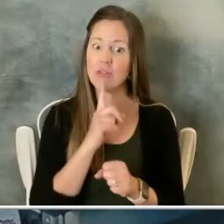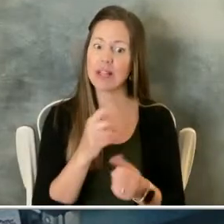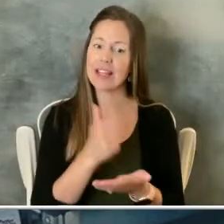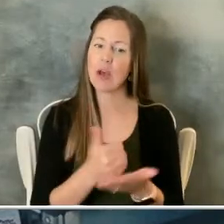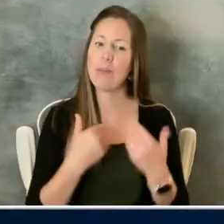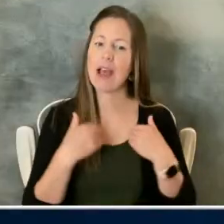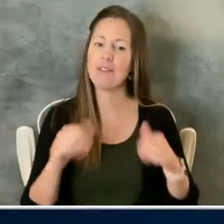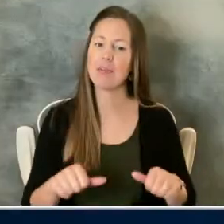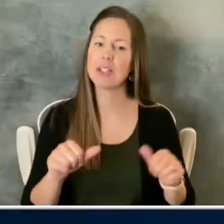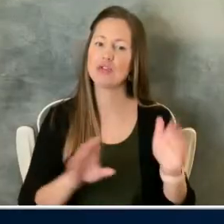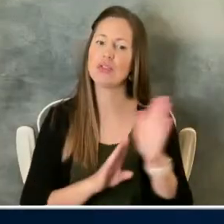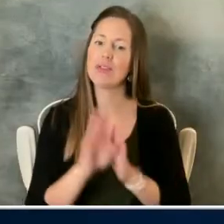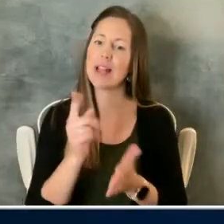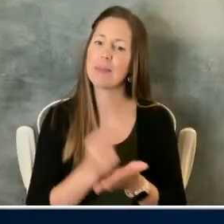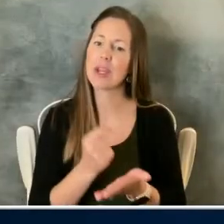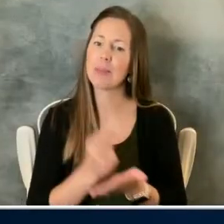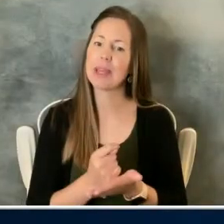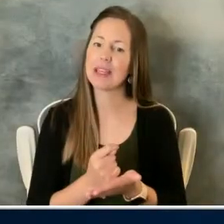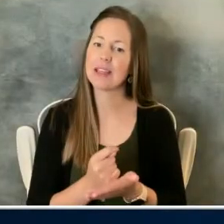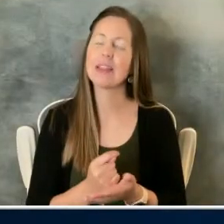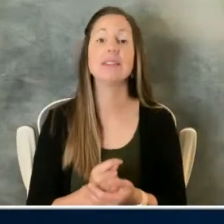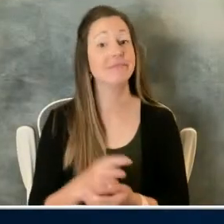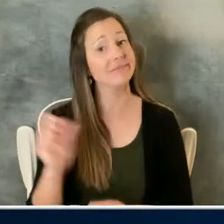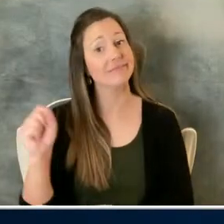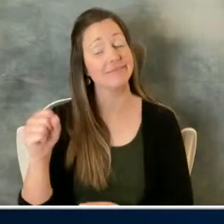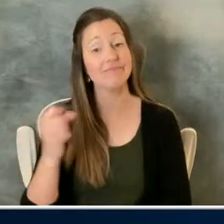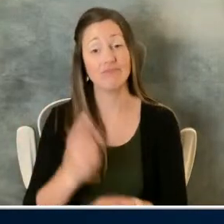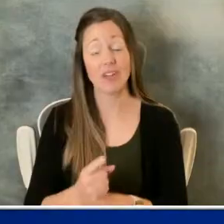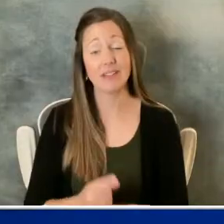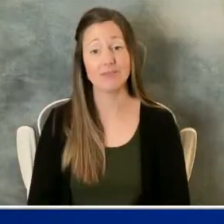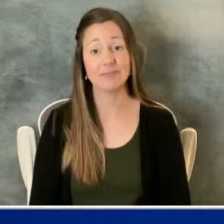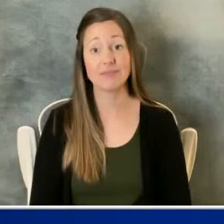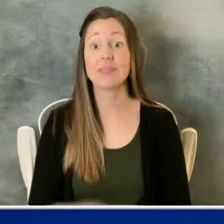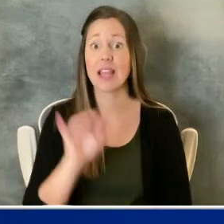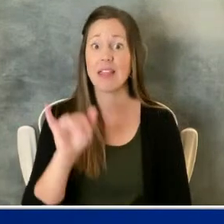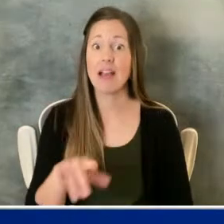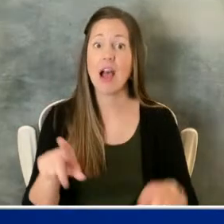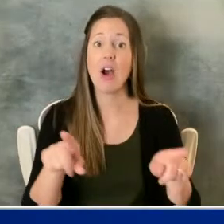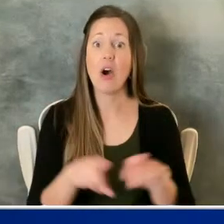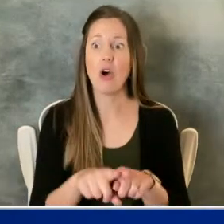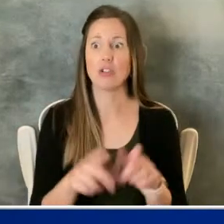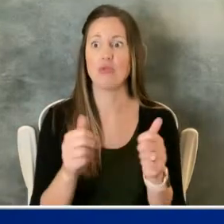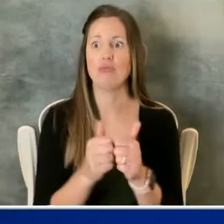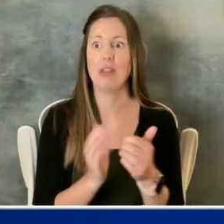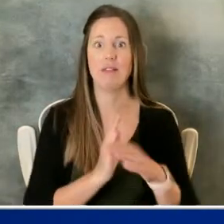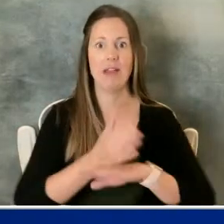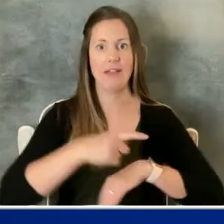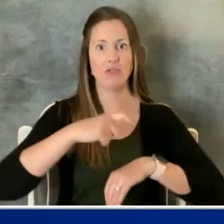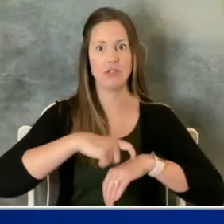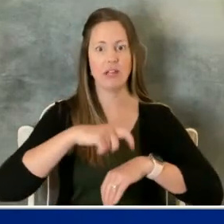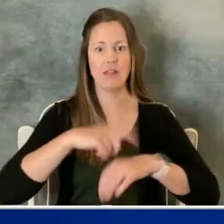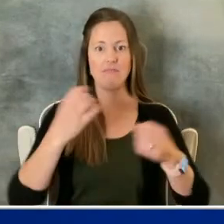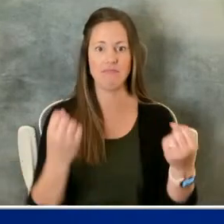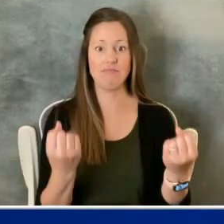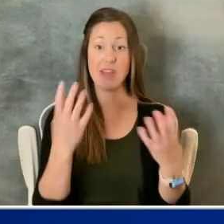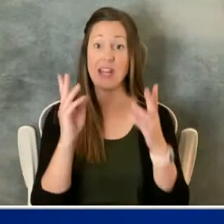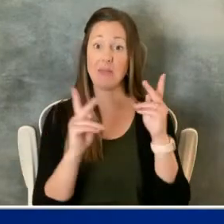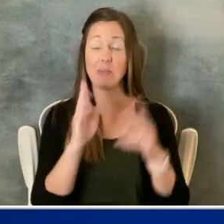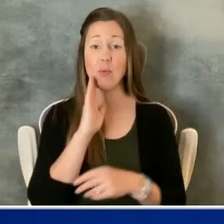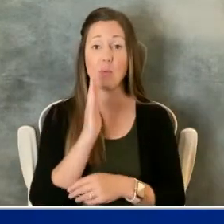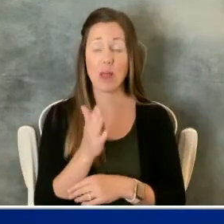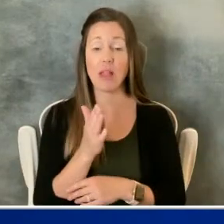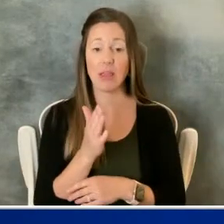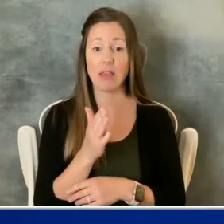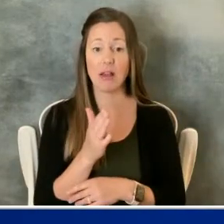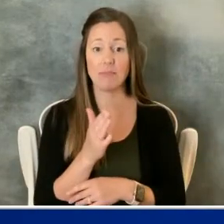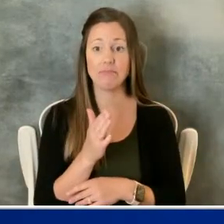therapy. Yeah, and I think that's exactly right. That coupled with the fact that we know after time, many people will